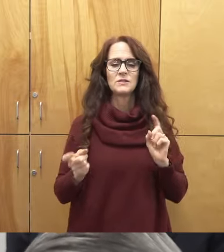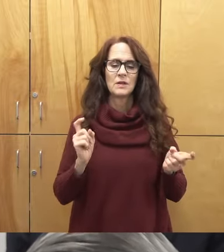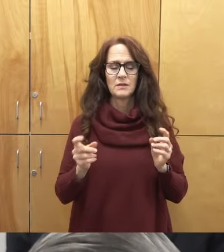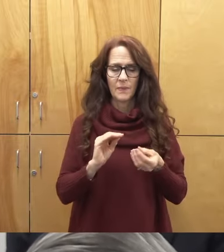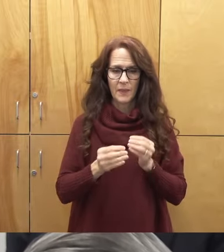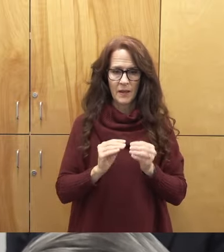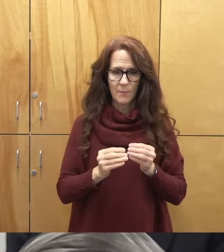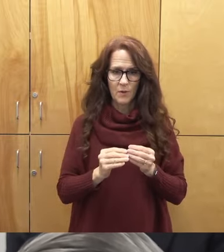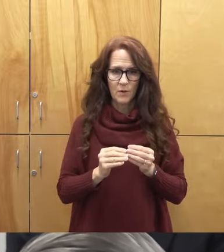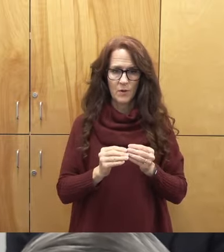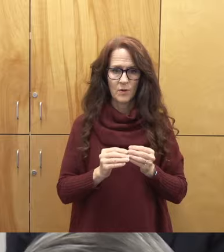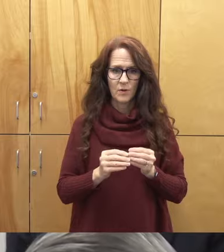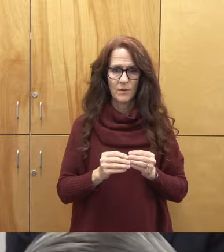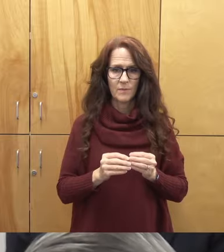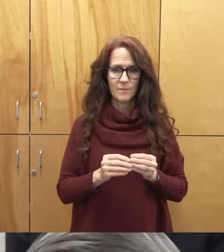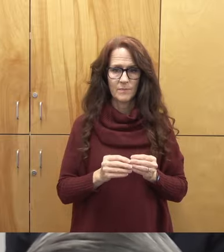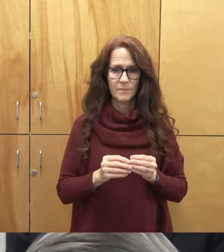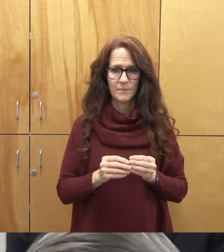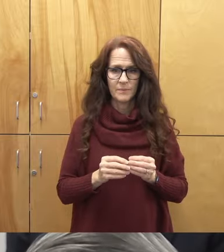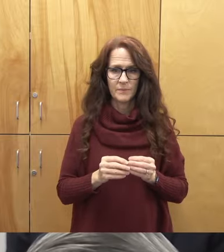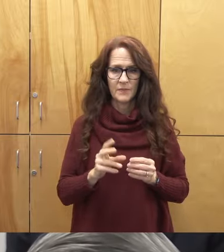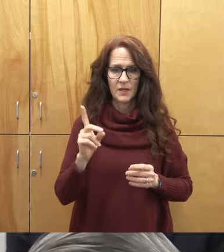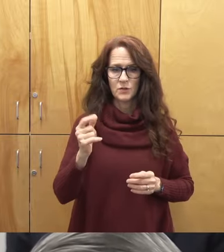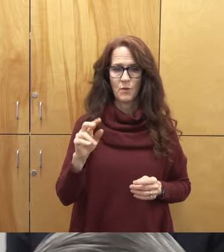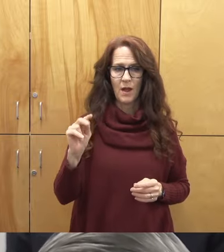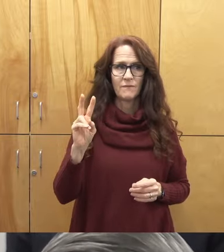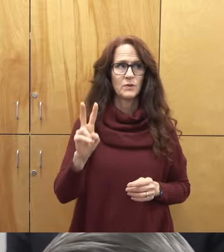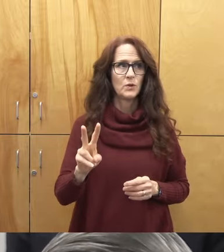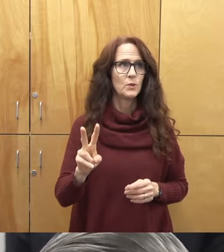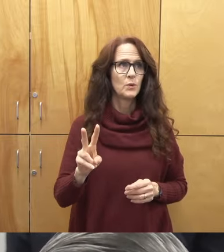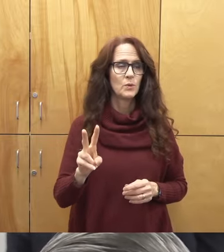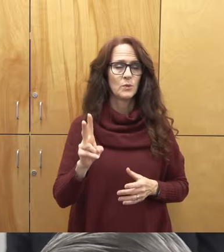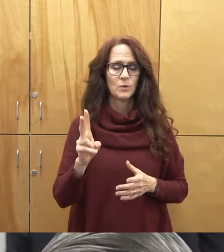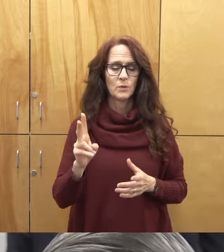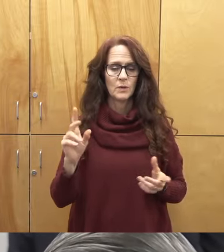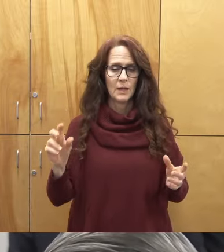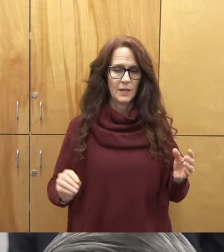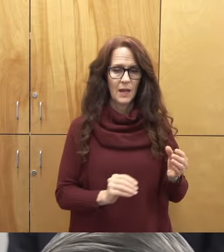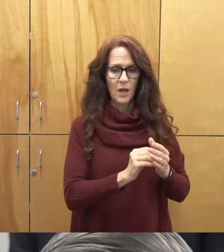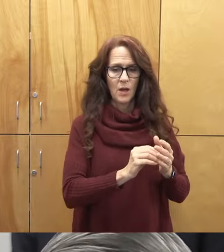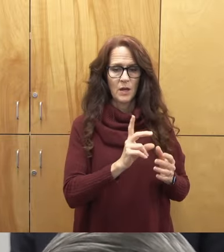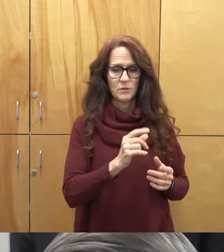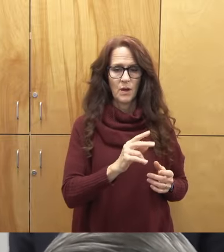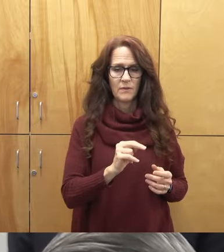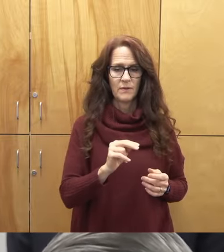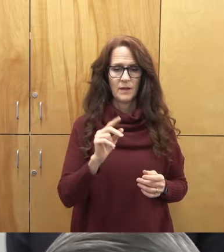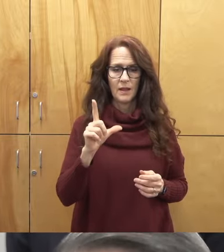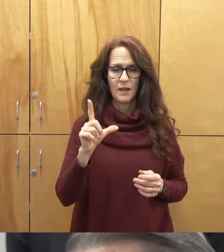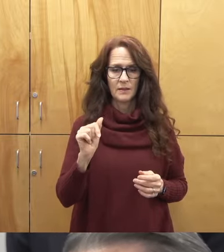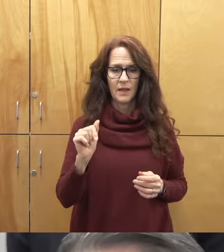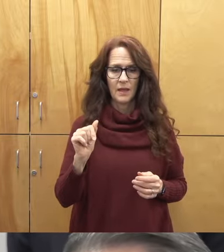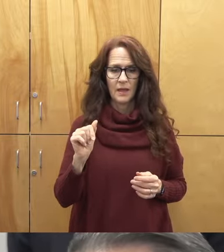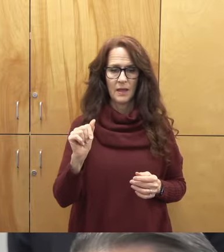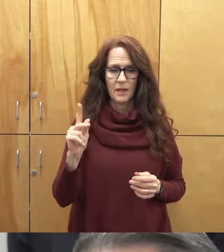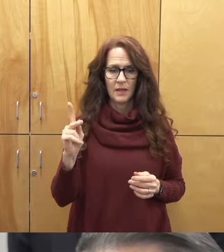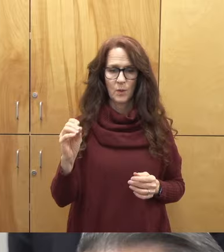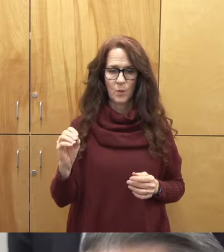number that we had presented in draft 2 into draft 3 to match LACO's